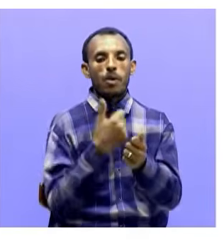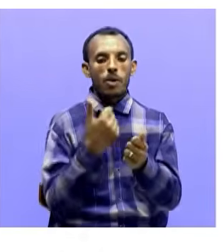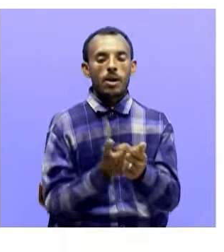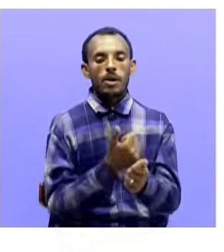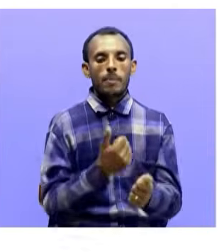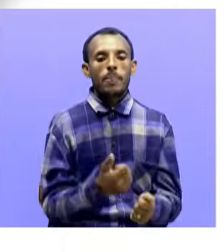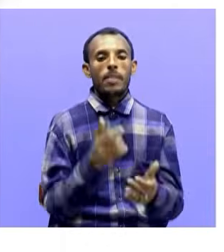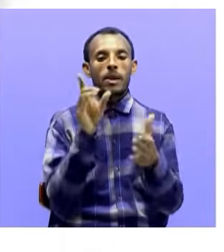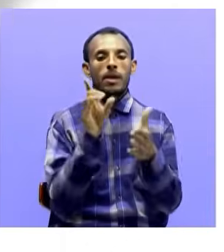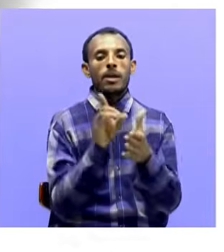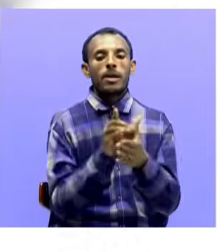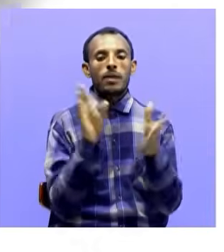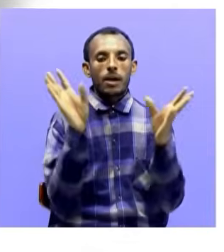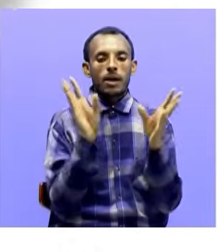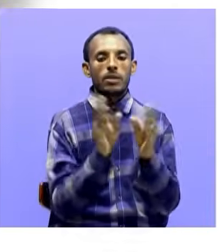data set.